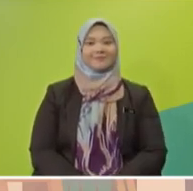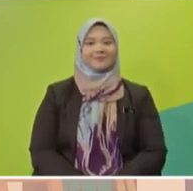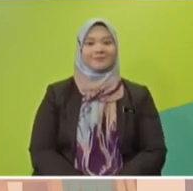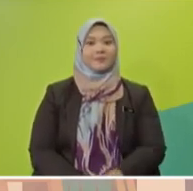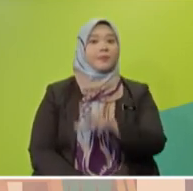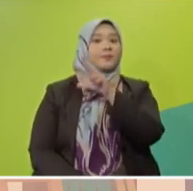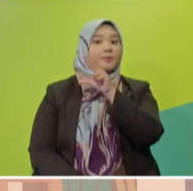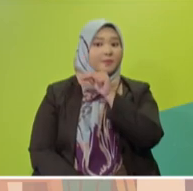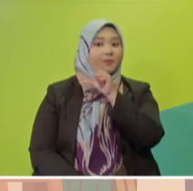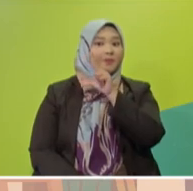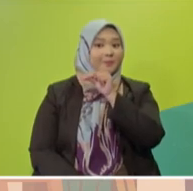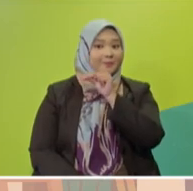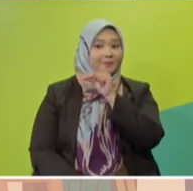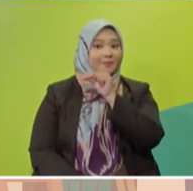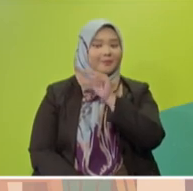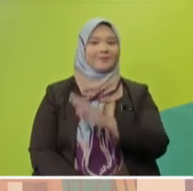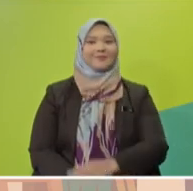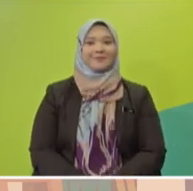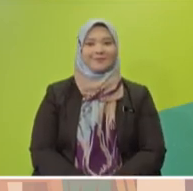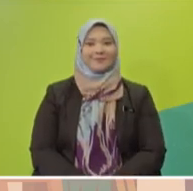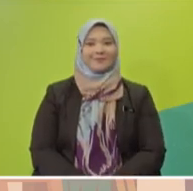Duck. Duck.